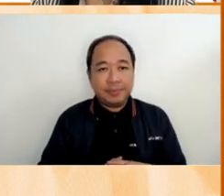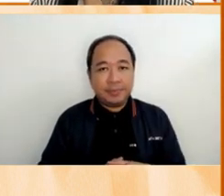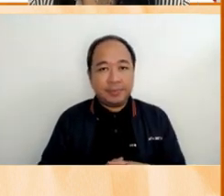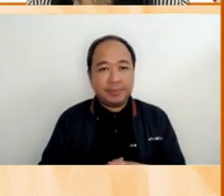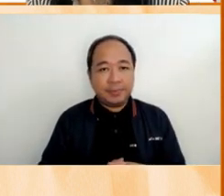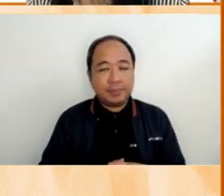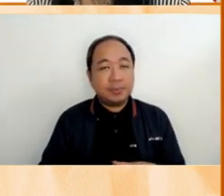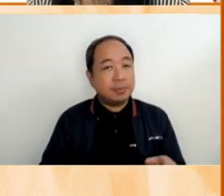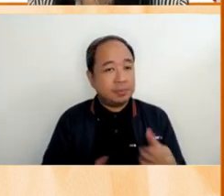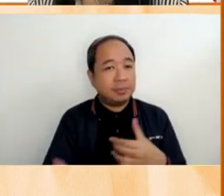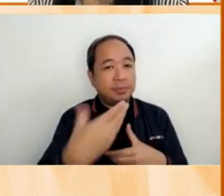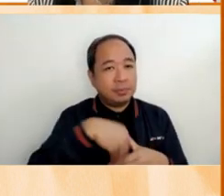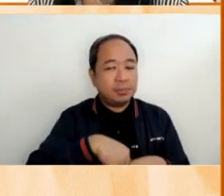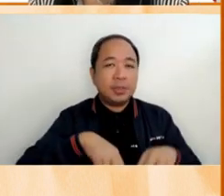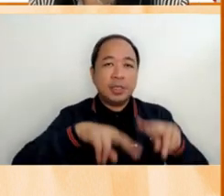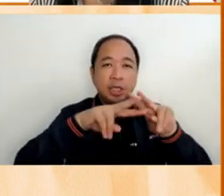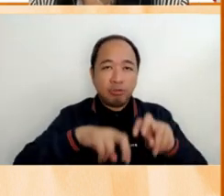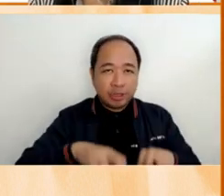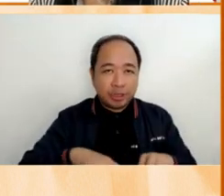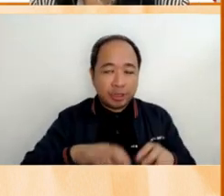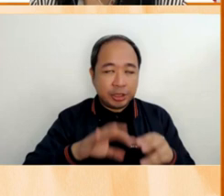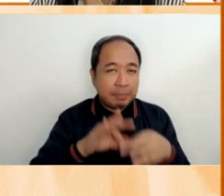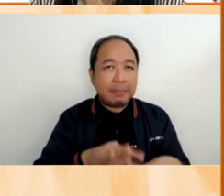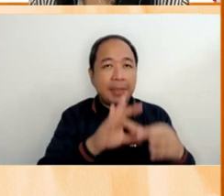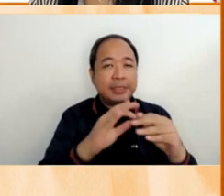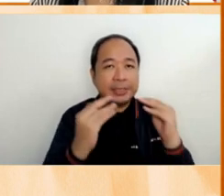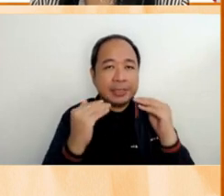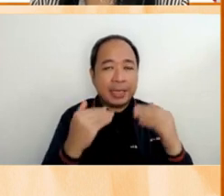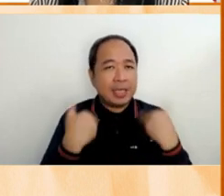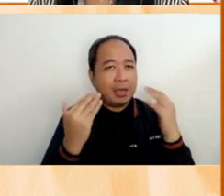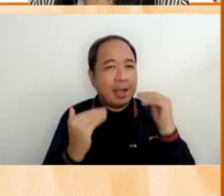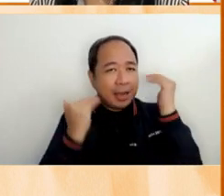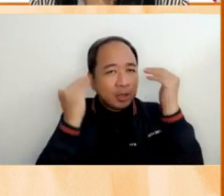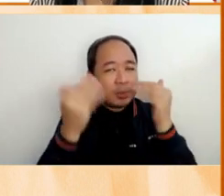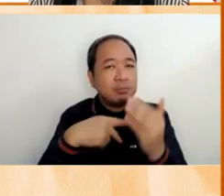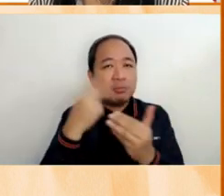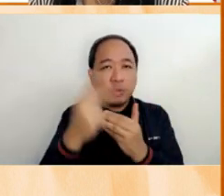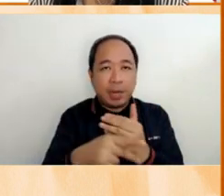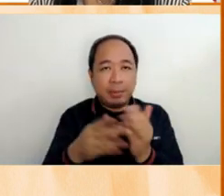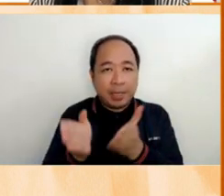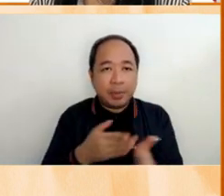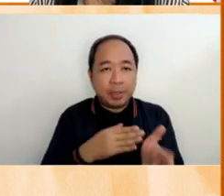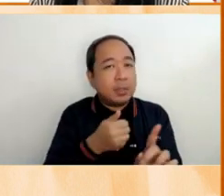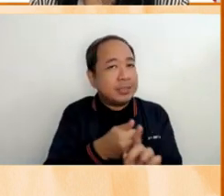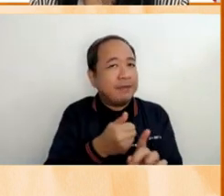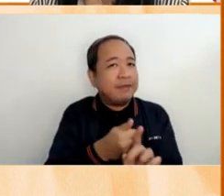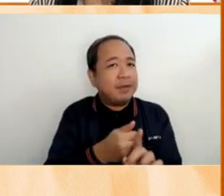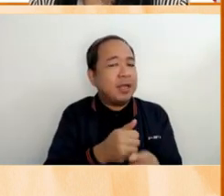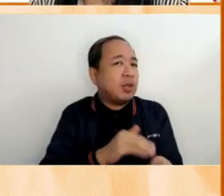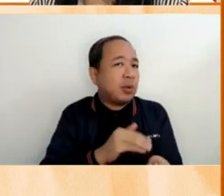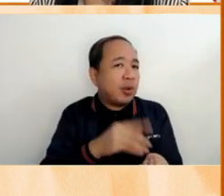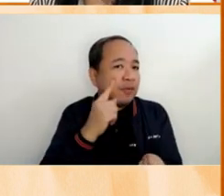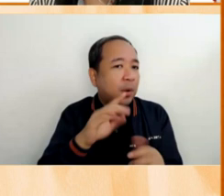is involved in research-based adolescent program initiatives. She's a pediatrician and adolescent